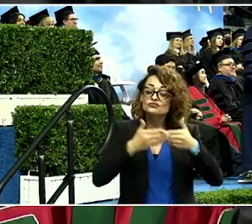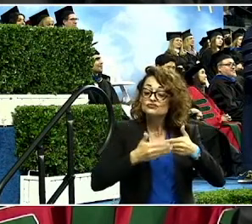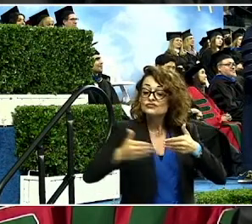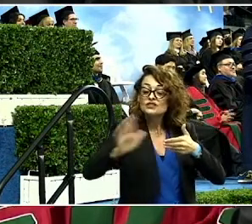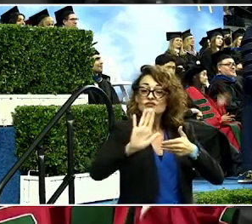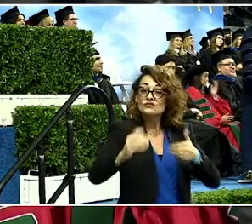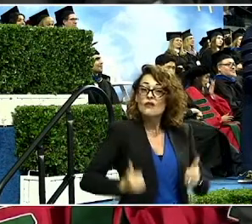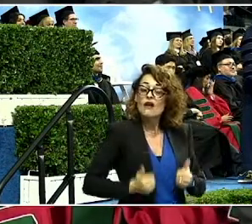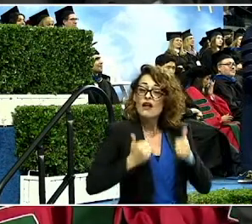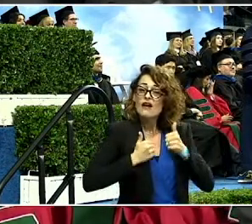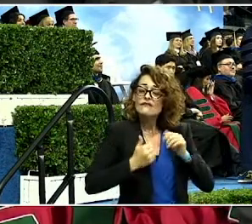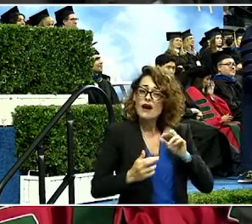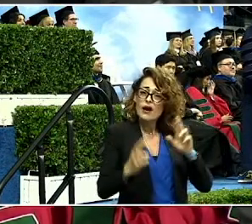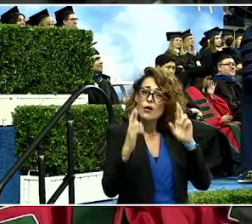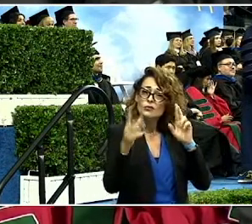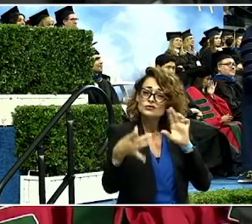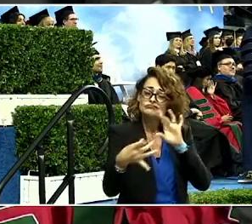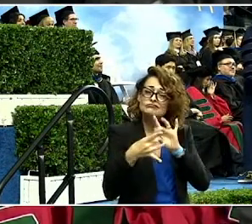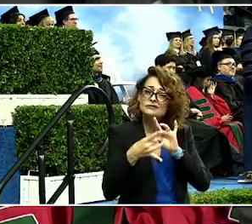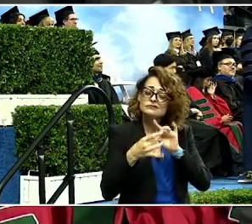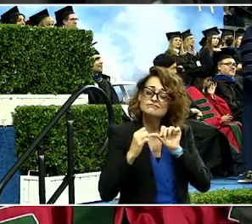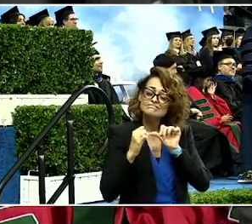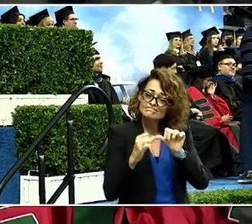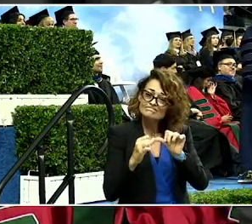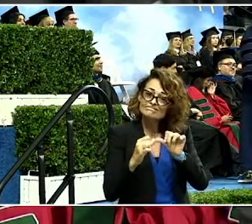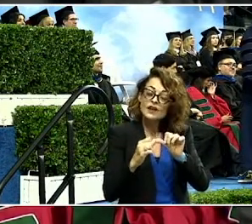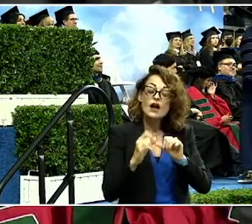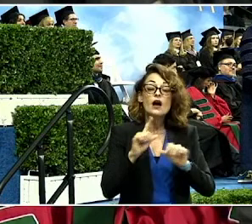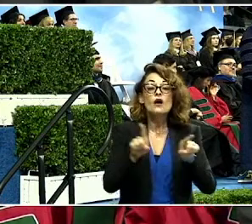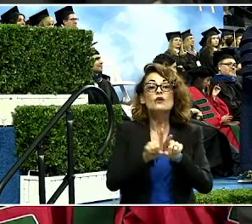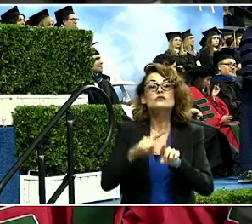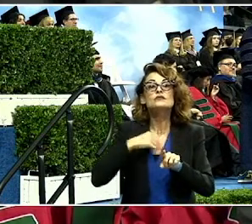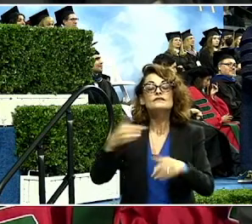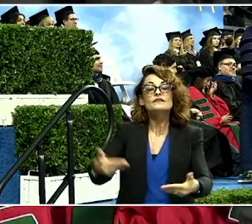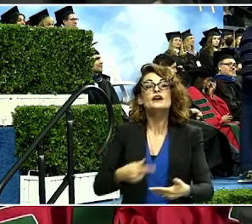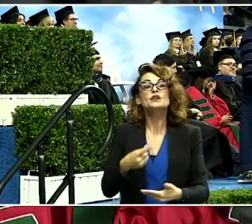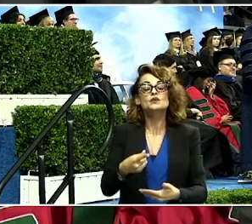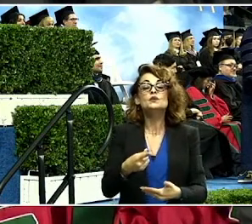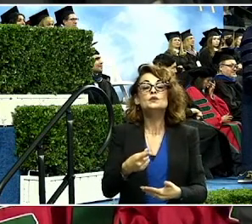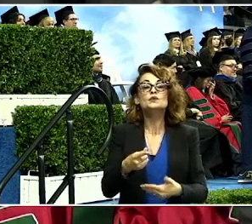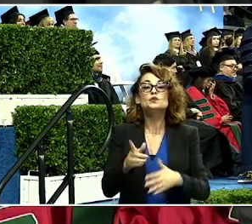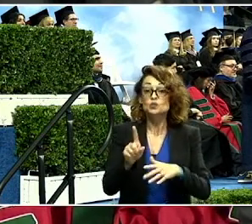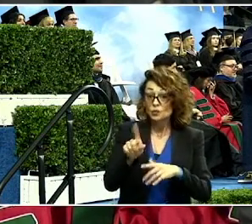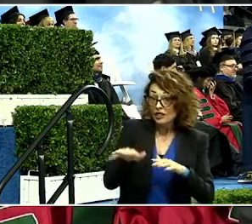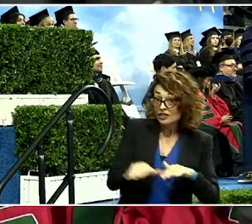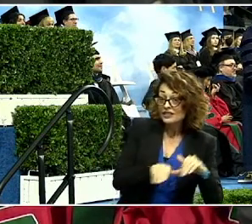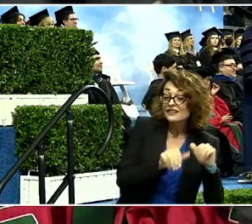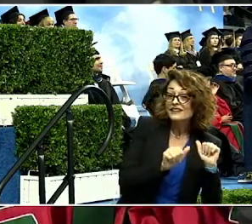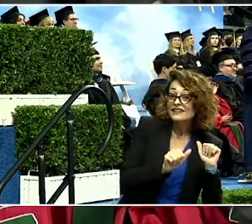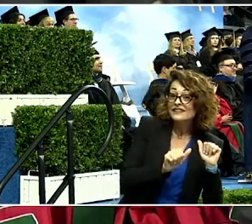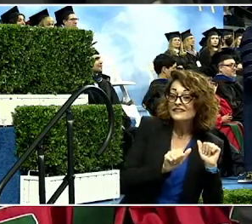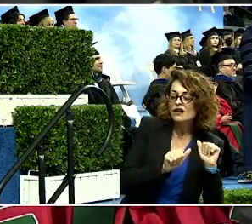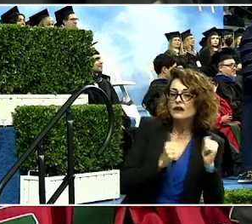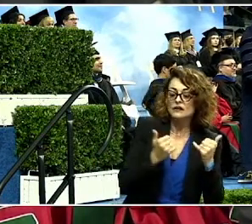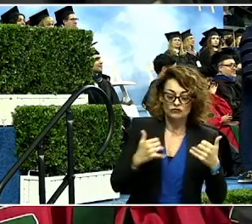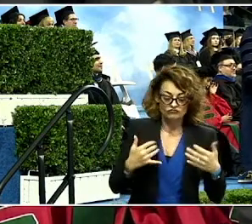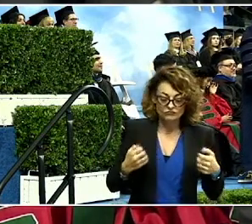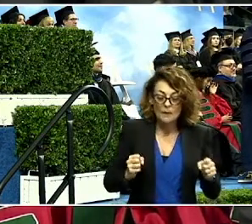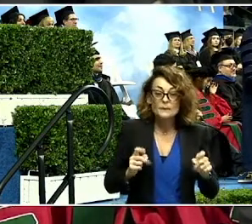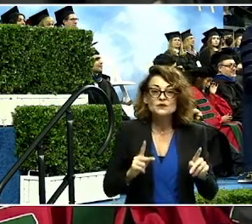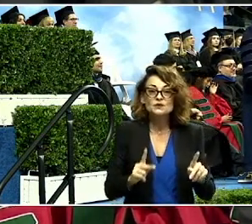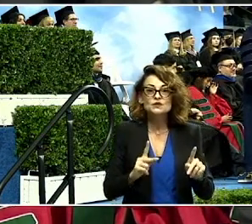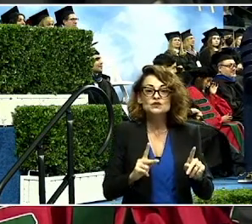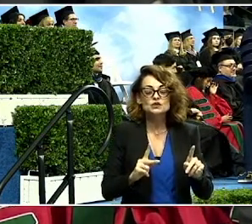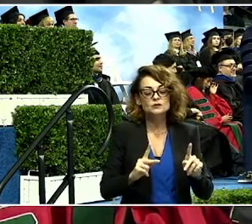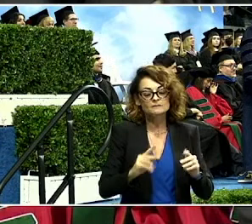stay connected to us. I also invite you to view this historic era in which we live as a chance to rebuild anew. You really, as I